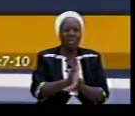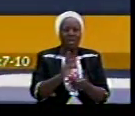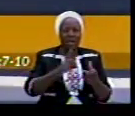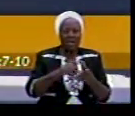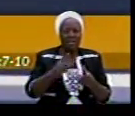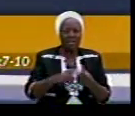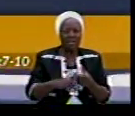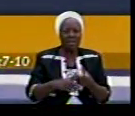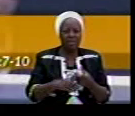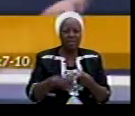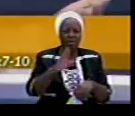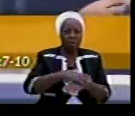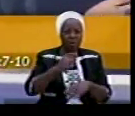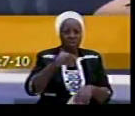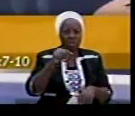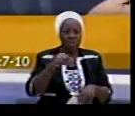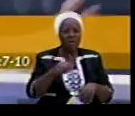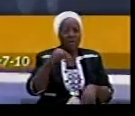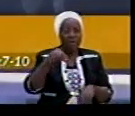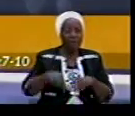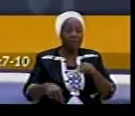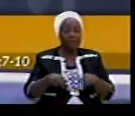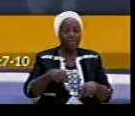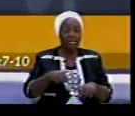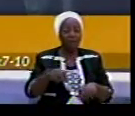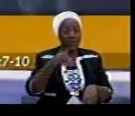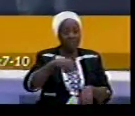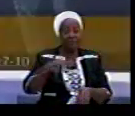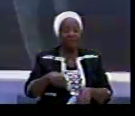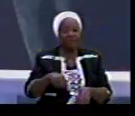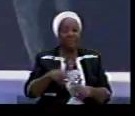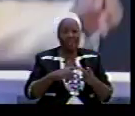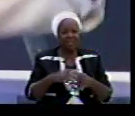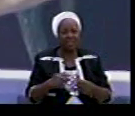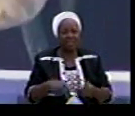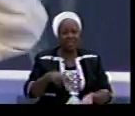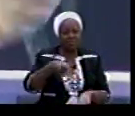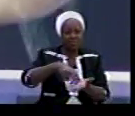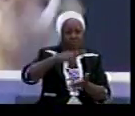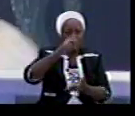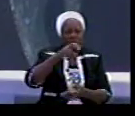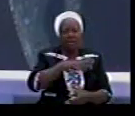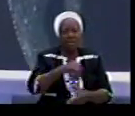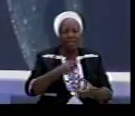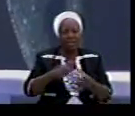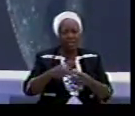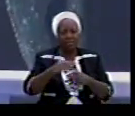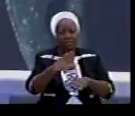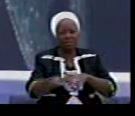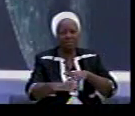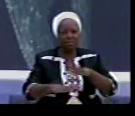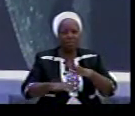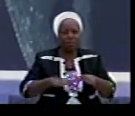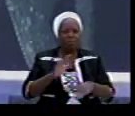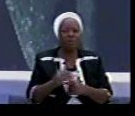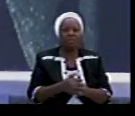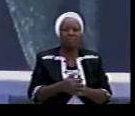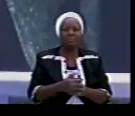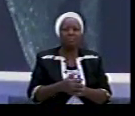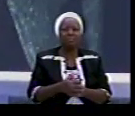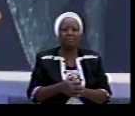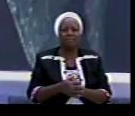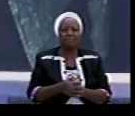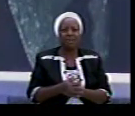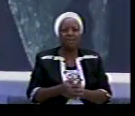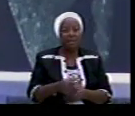and walked. Everybody could see that. They heard, they saw. The same thing tonight. Everything